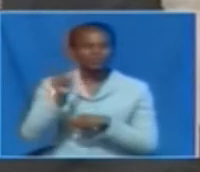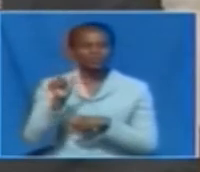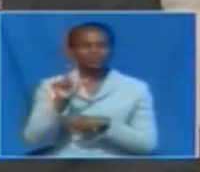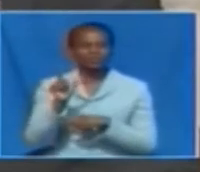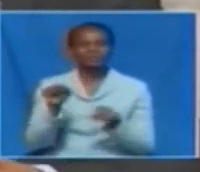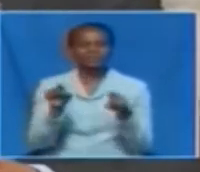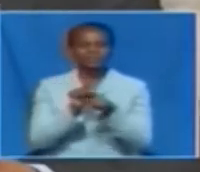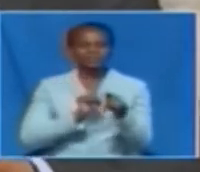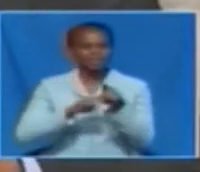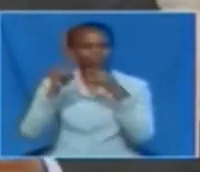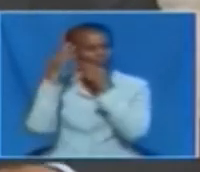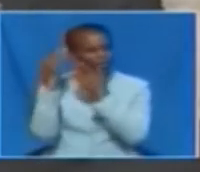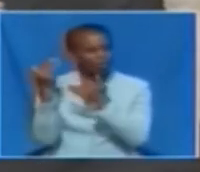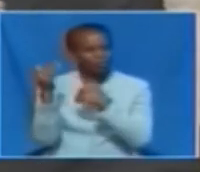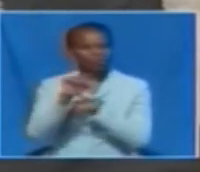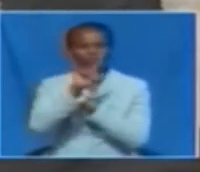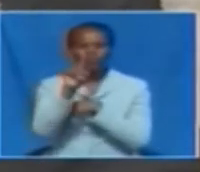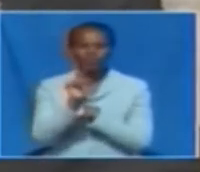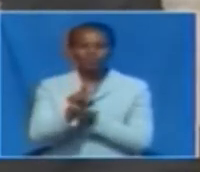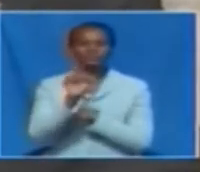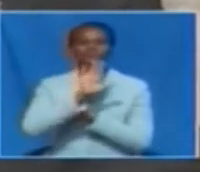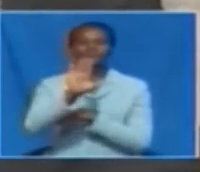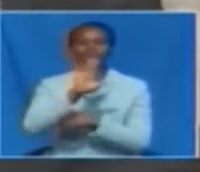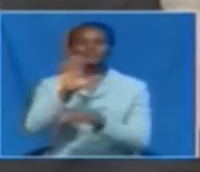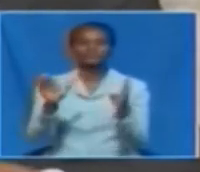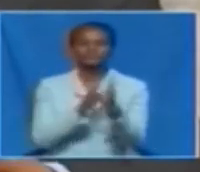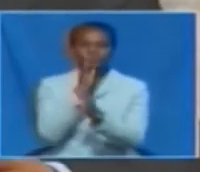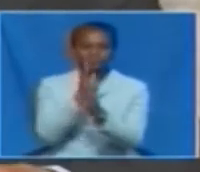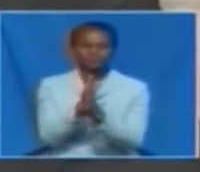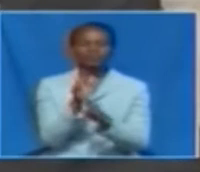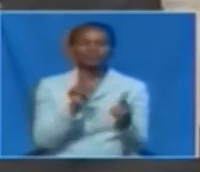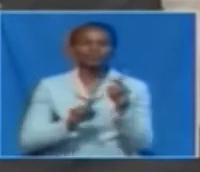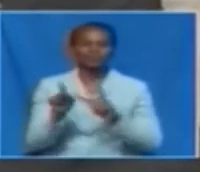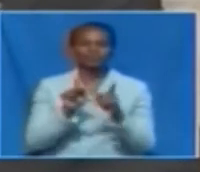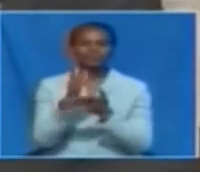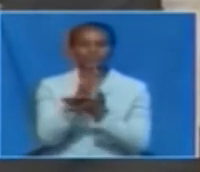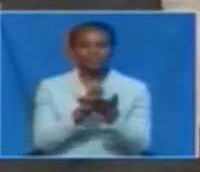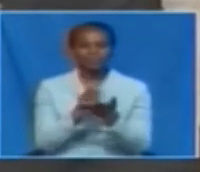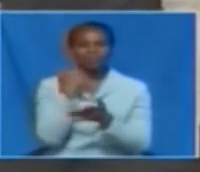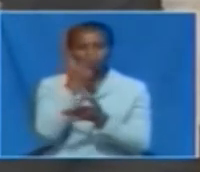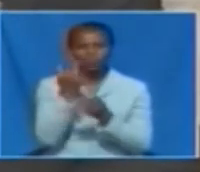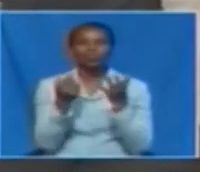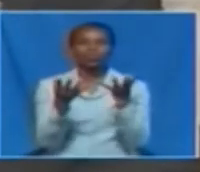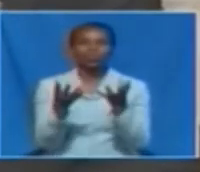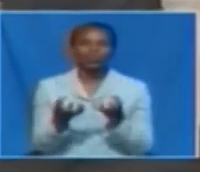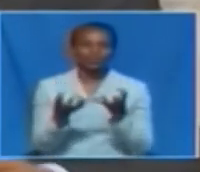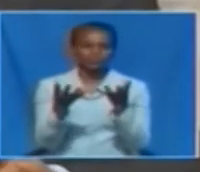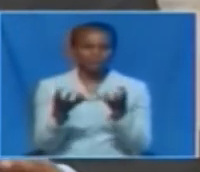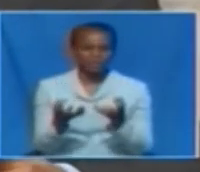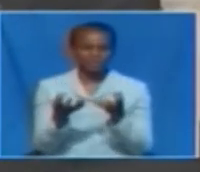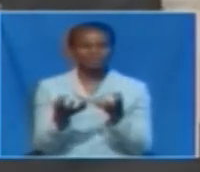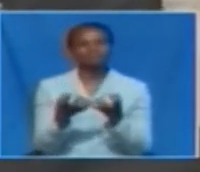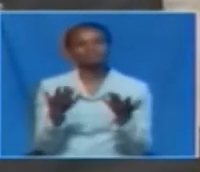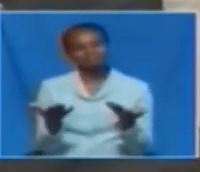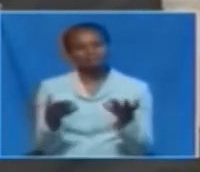And I hope that your question is referring to some of the people that have been wanting to persuade